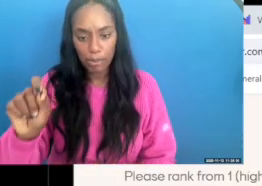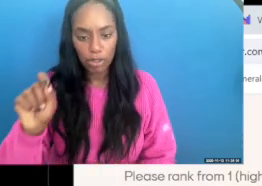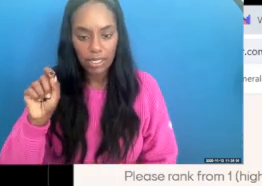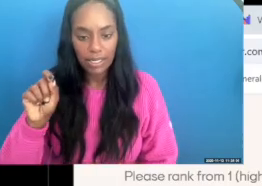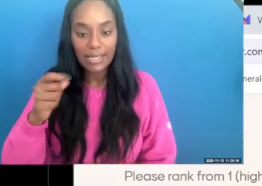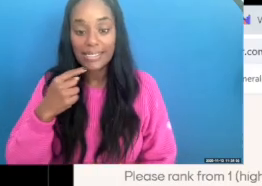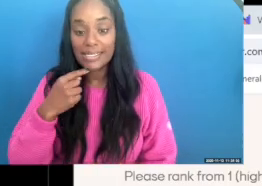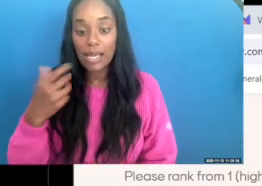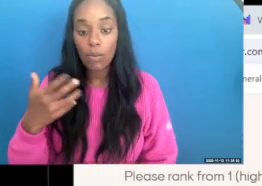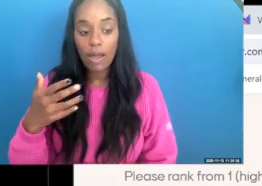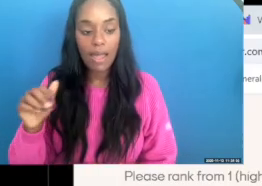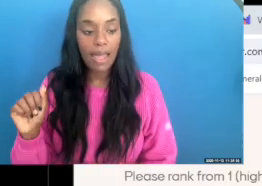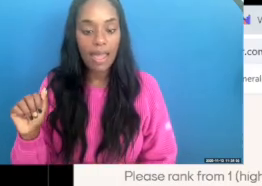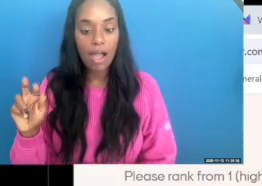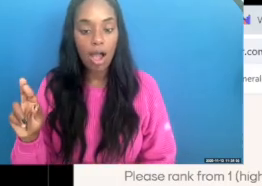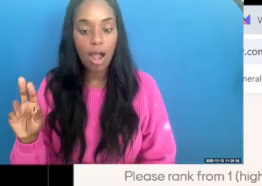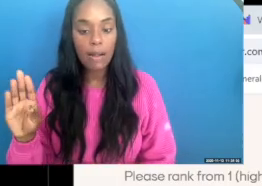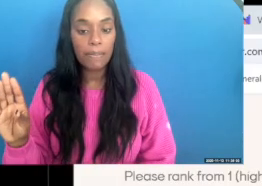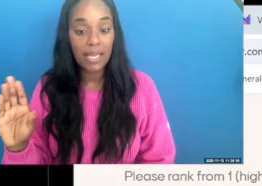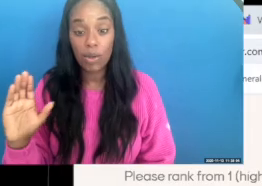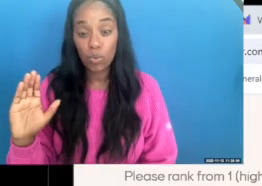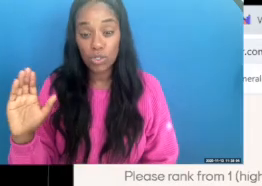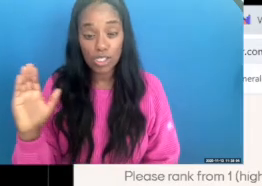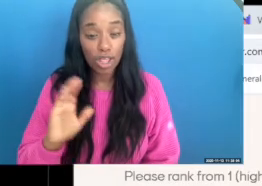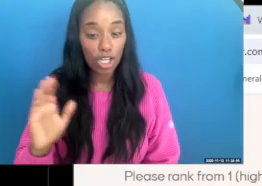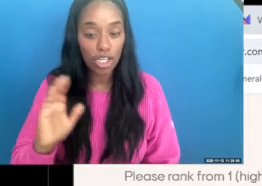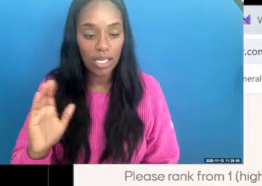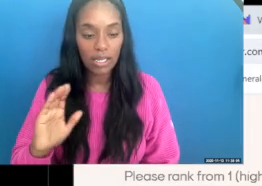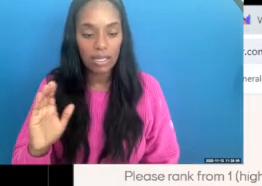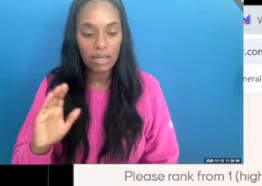early bullet in like one of the third charts that said